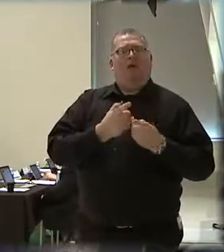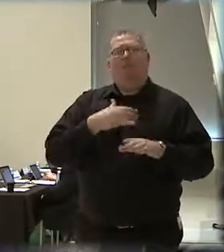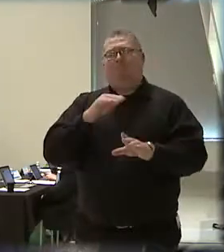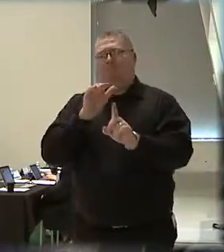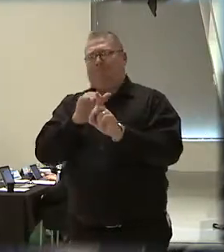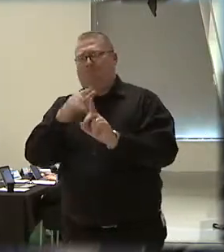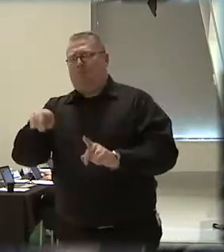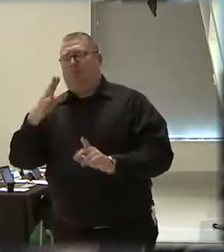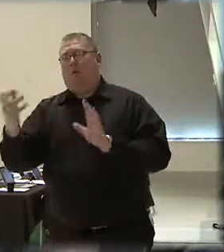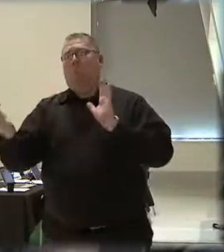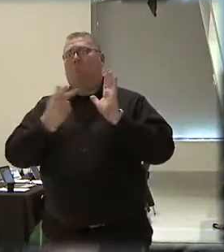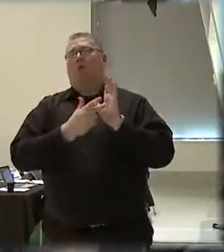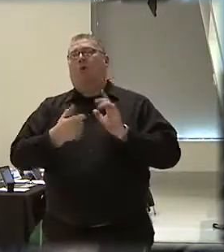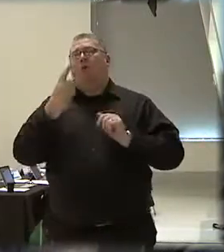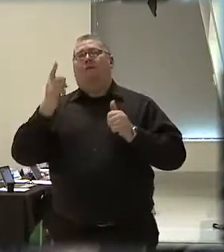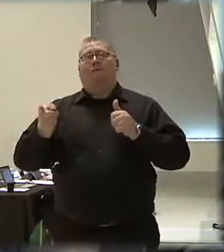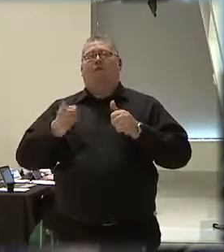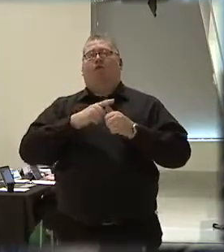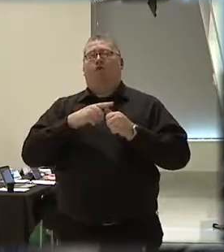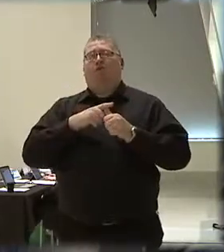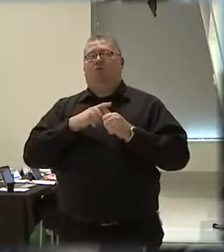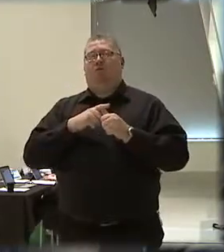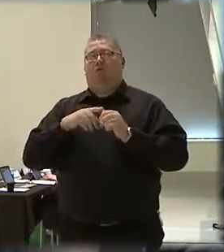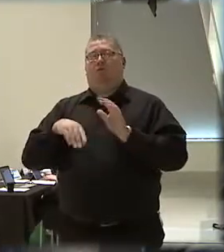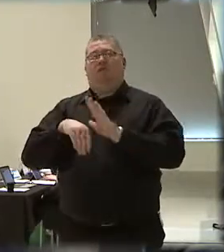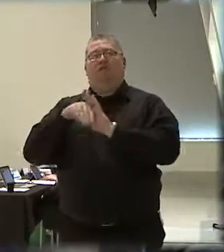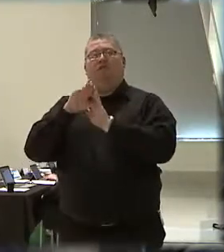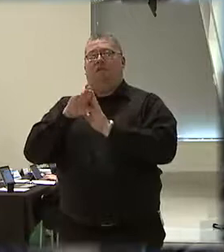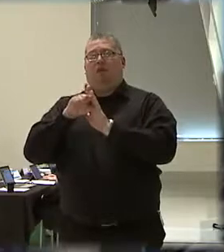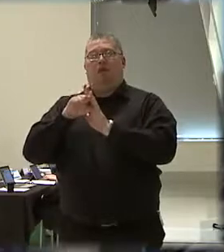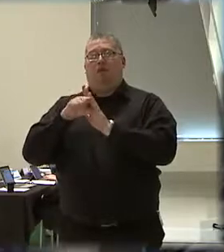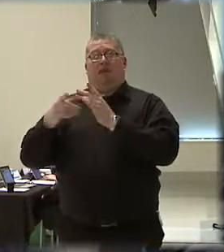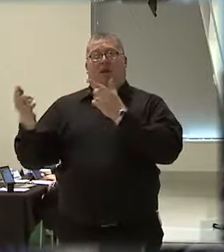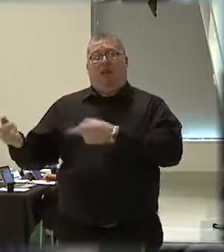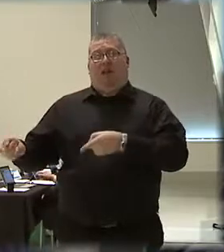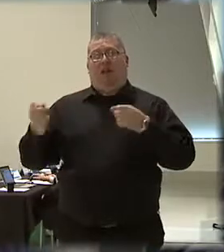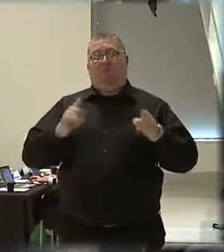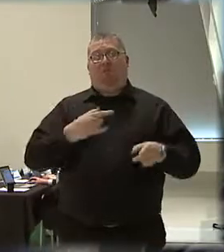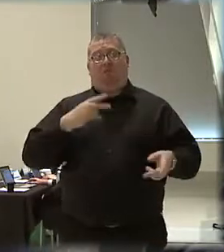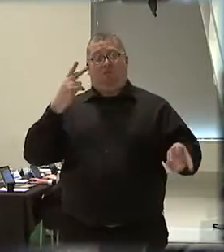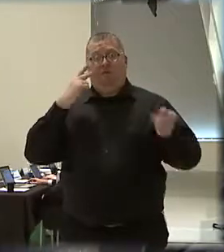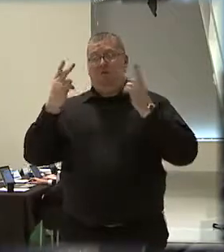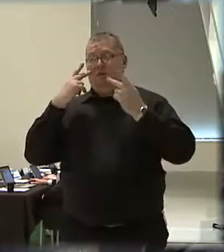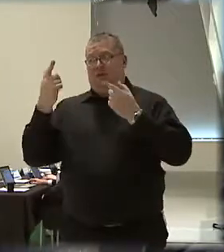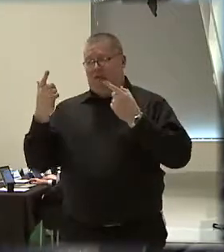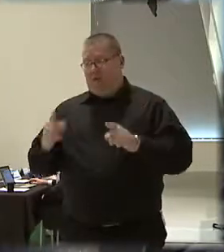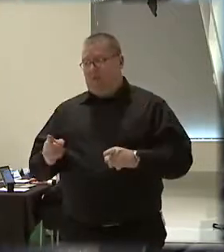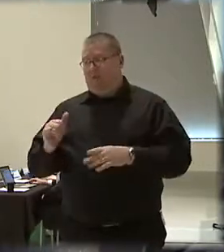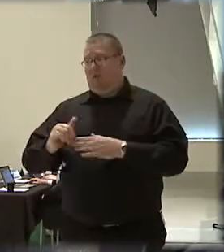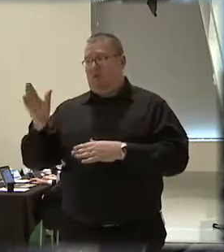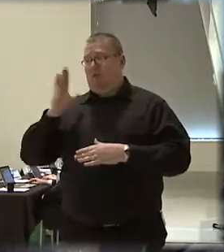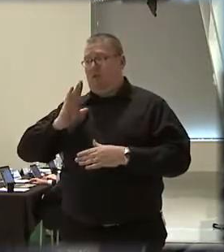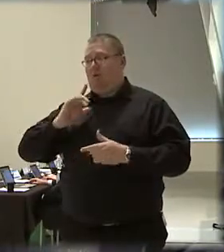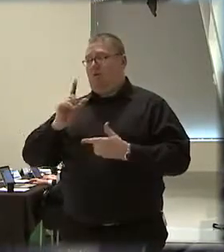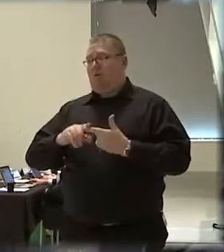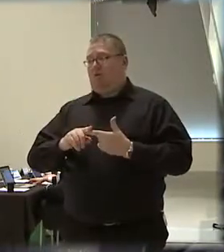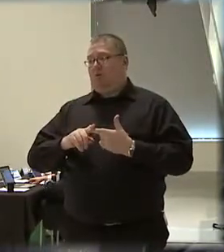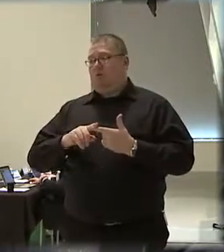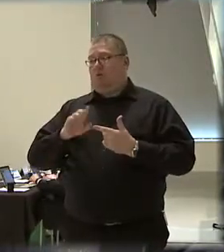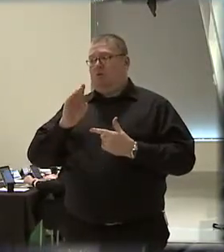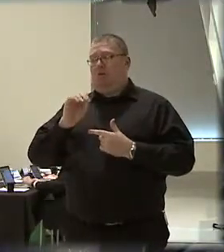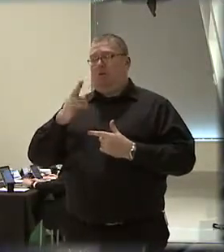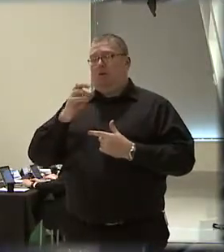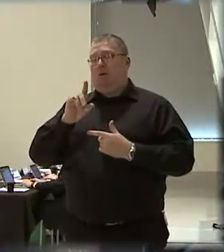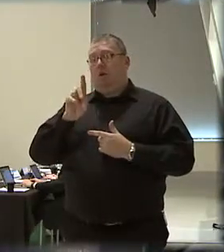first video incidents that is world famous that Ms. Rice should be very familiar with, and that's Mr. Holliday's video, the